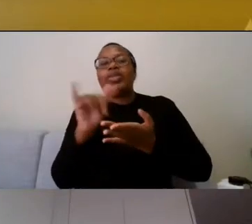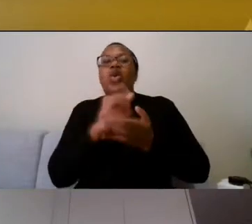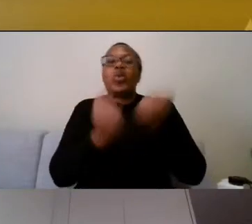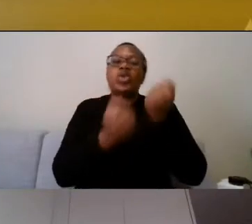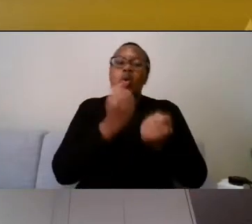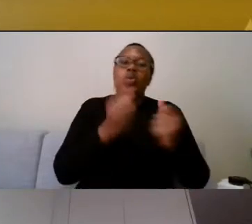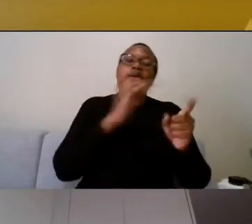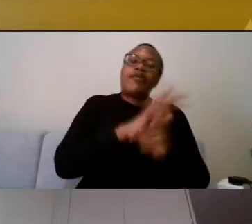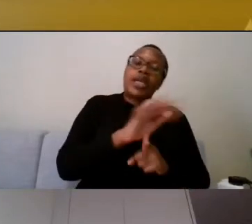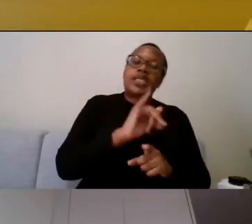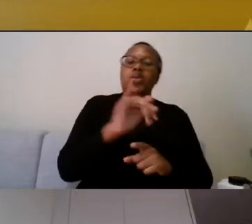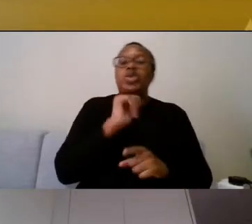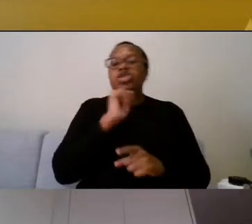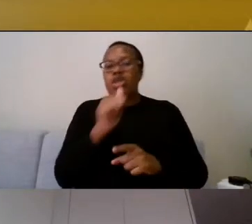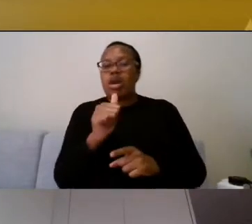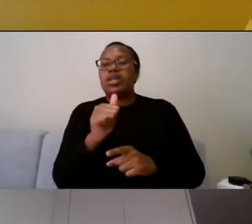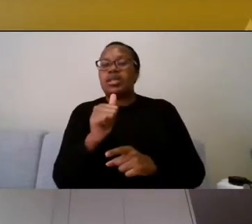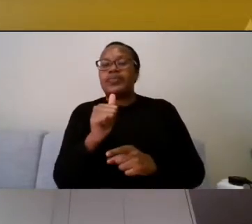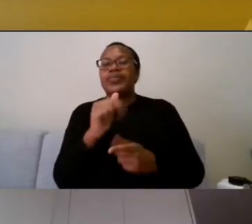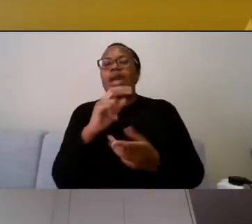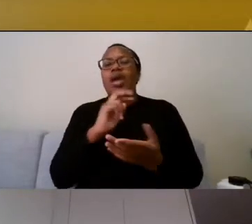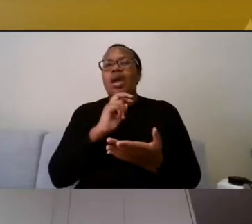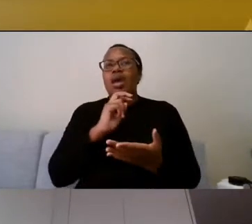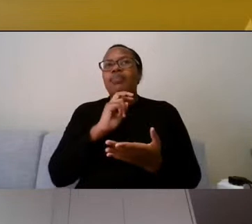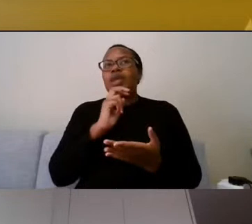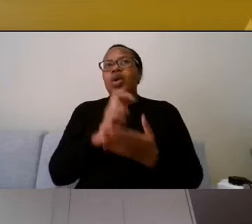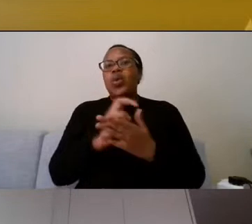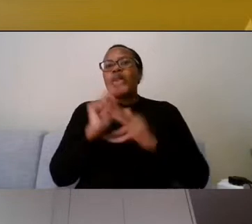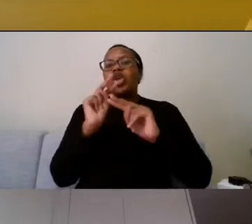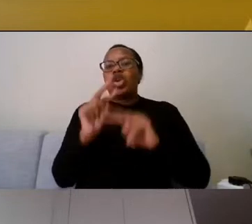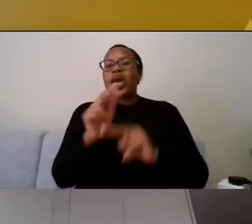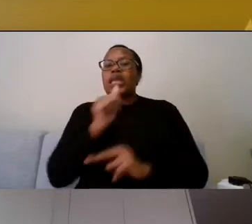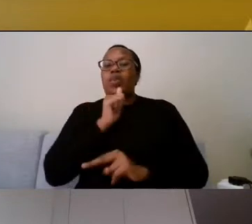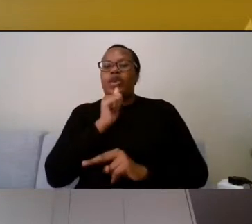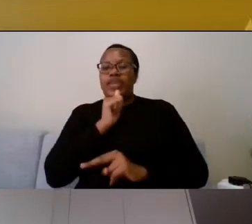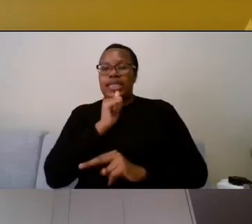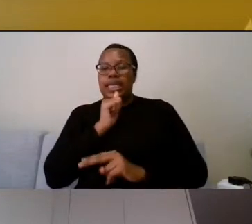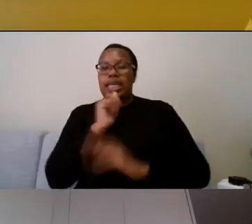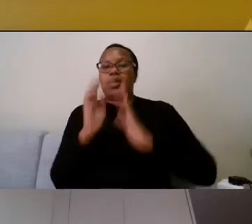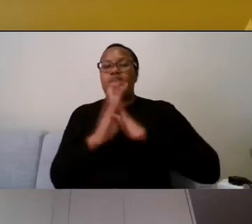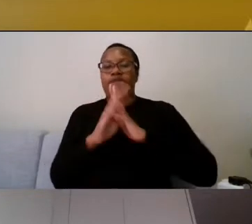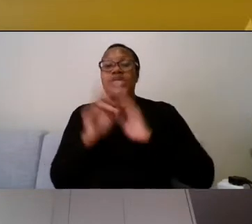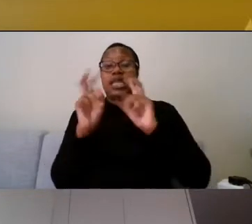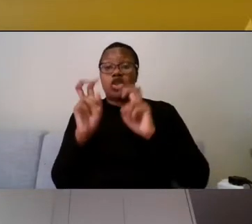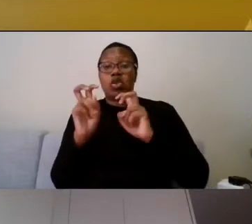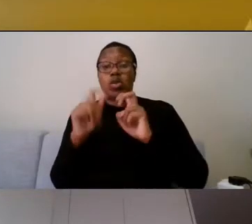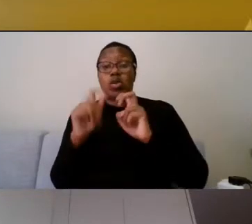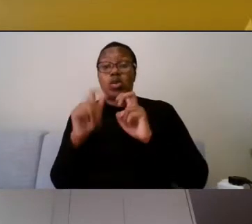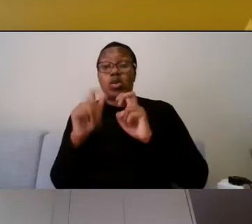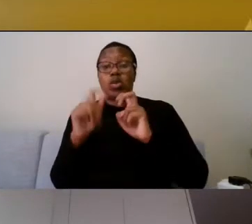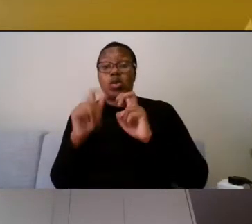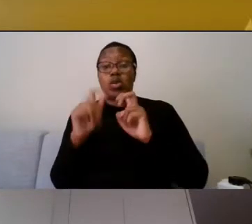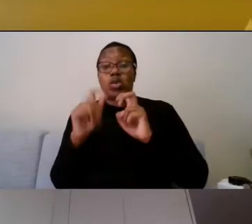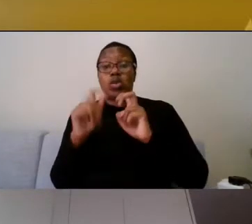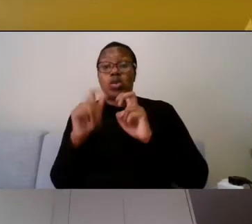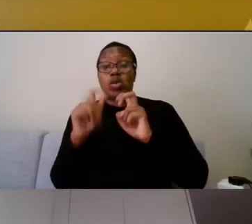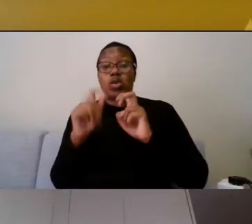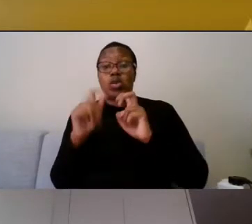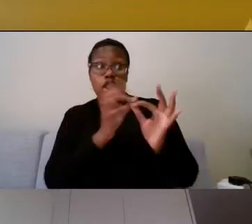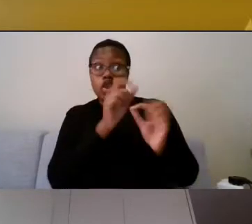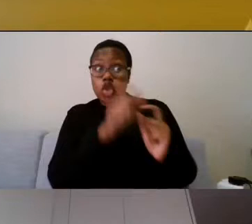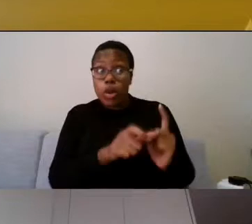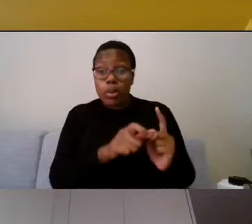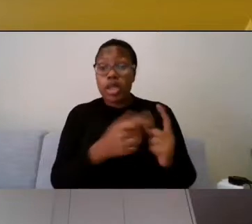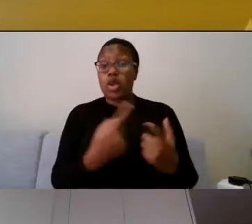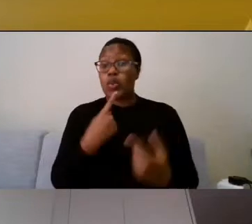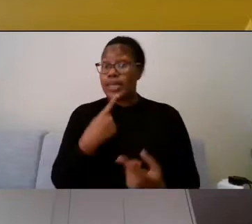affected. We need to look at the privacy issues around, do we say it's an interpreter or a